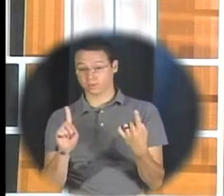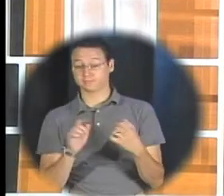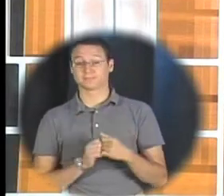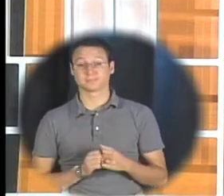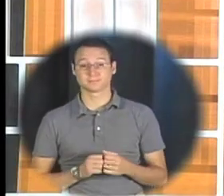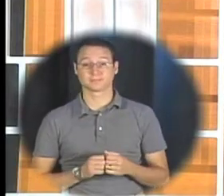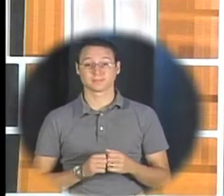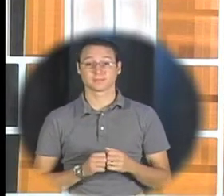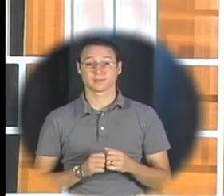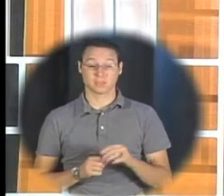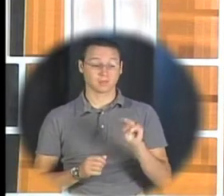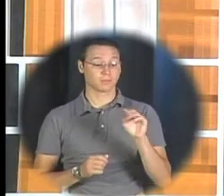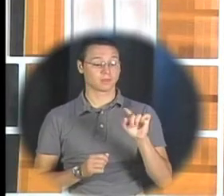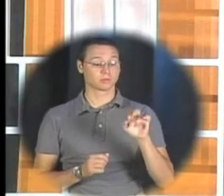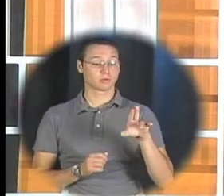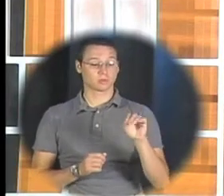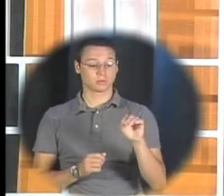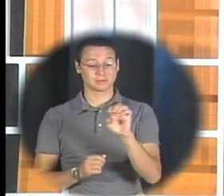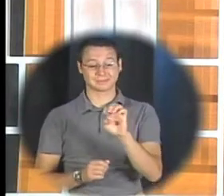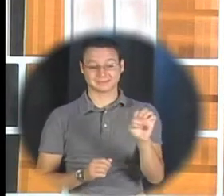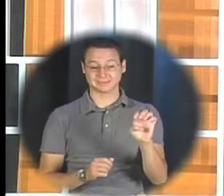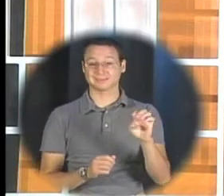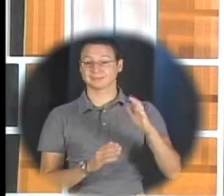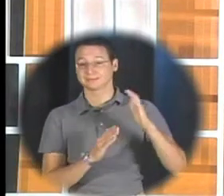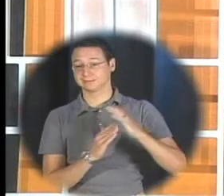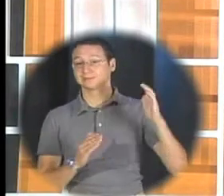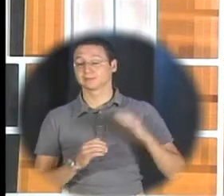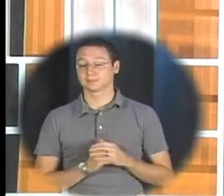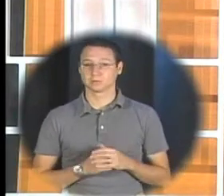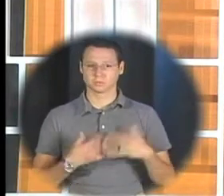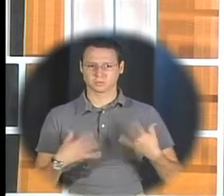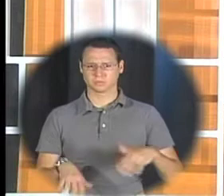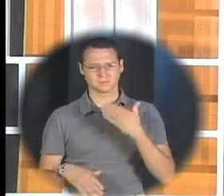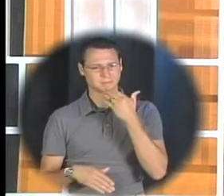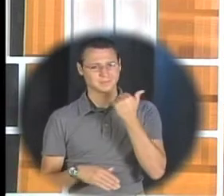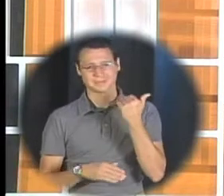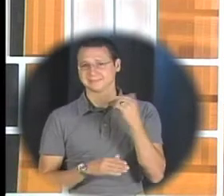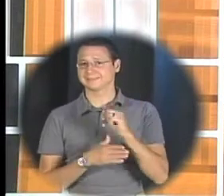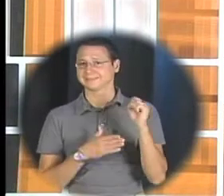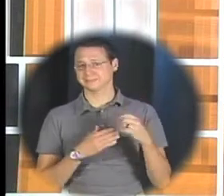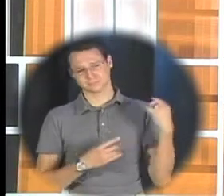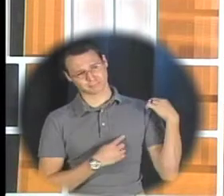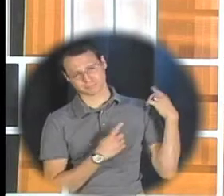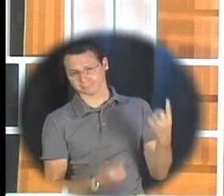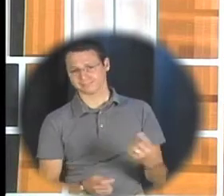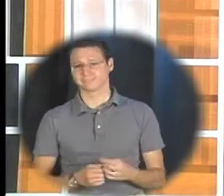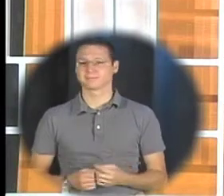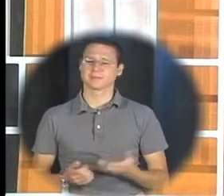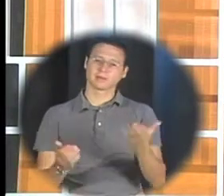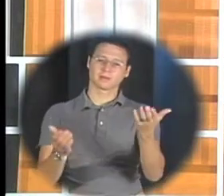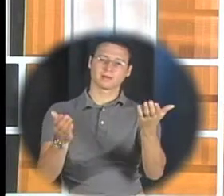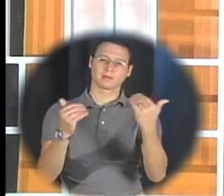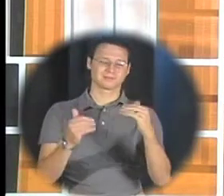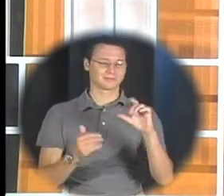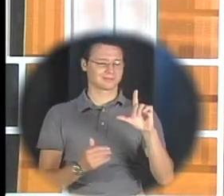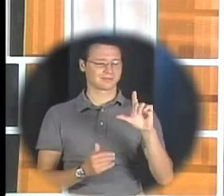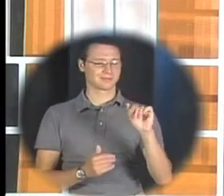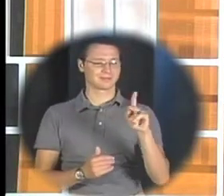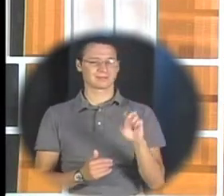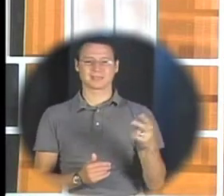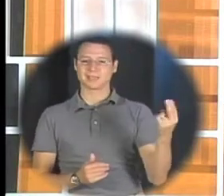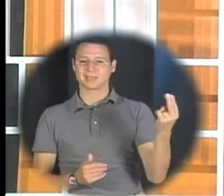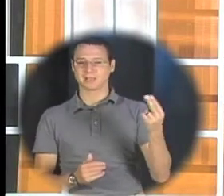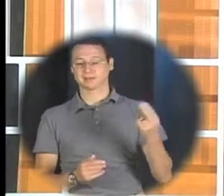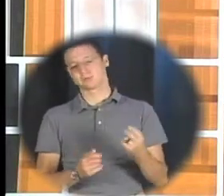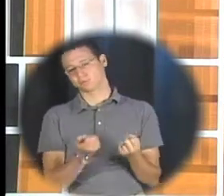Metro East Conference title. It was the best season ever for Boone. Please come out to Lake Highland Wednesday at 5 to support the teams as they